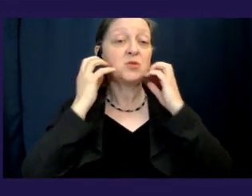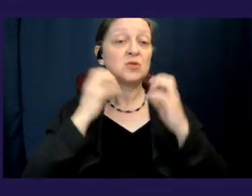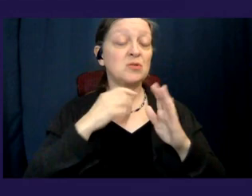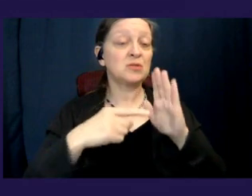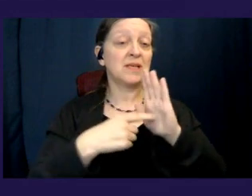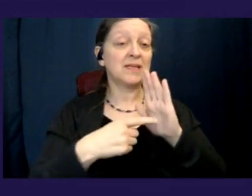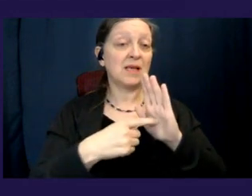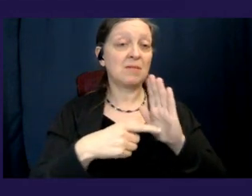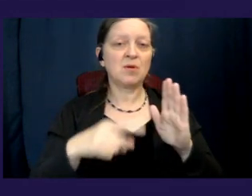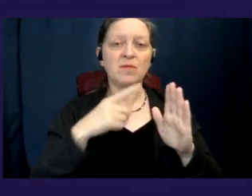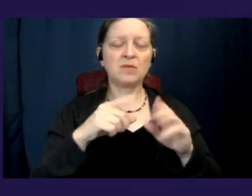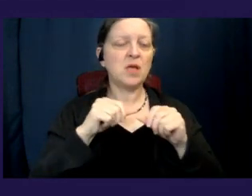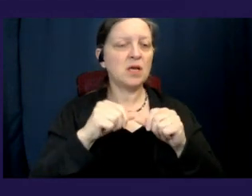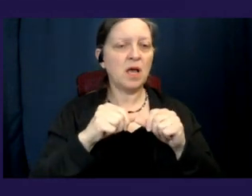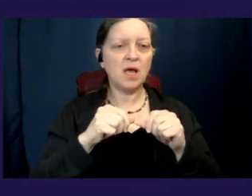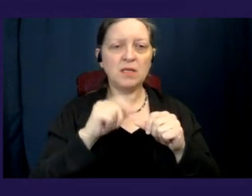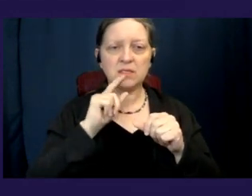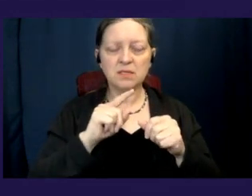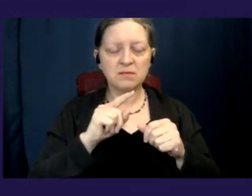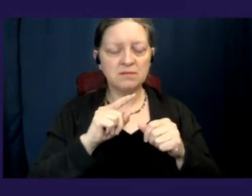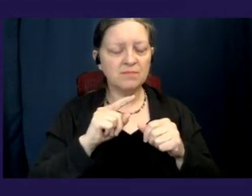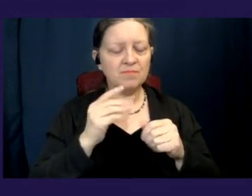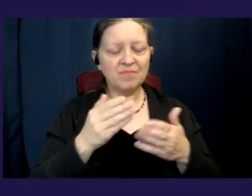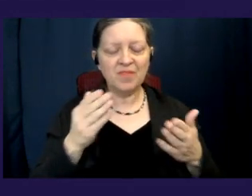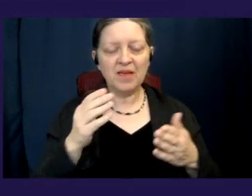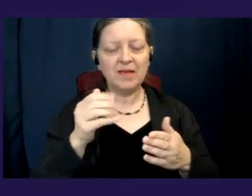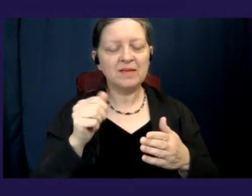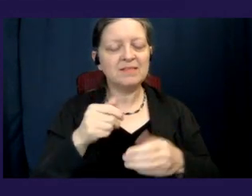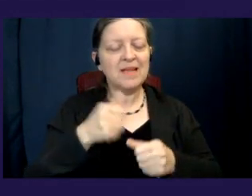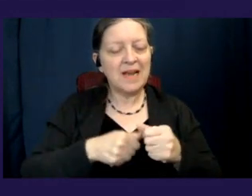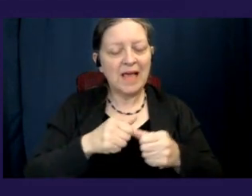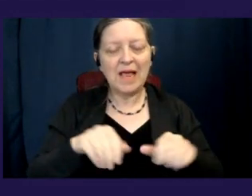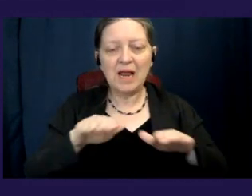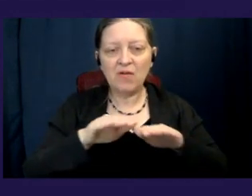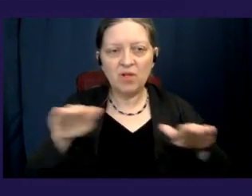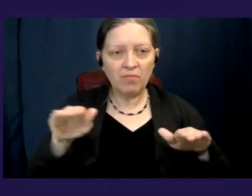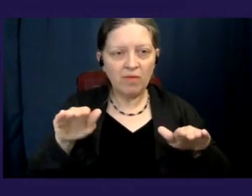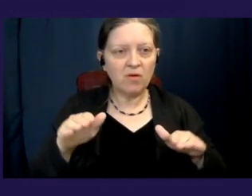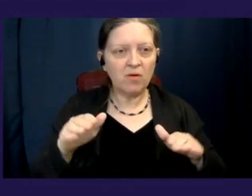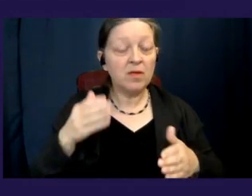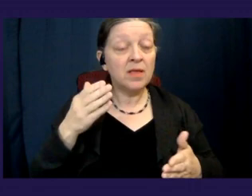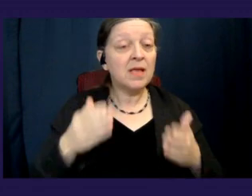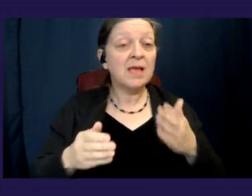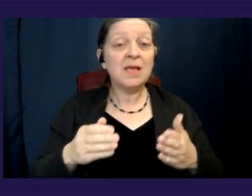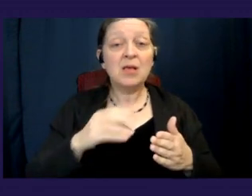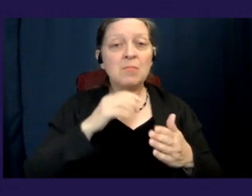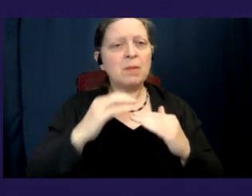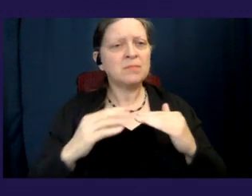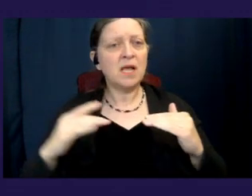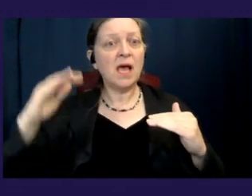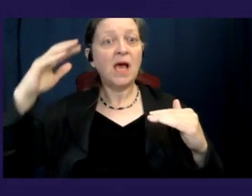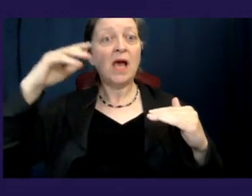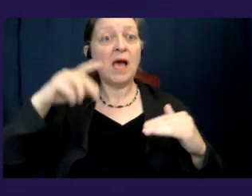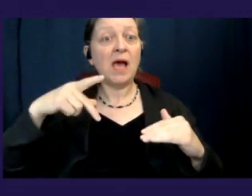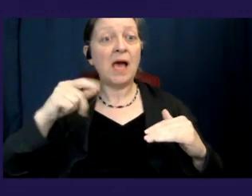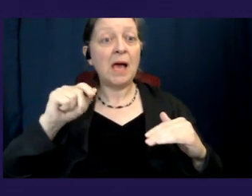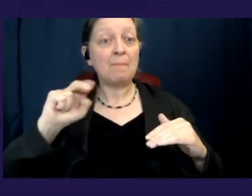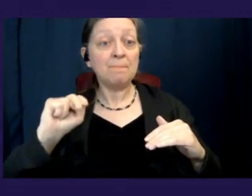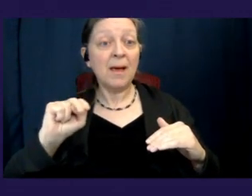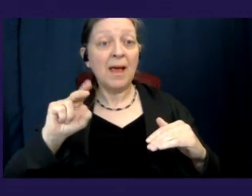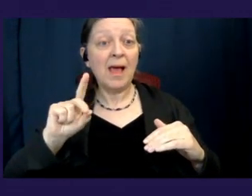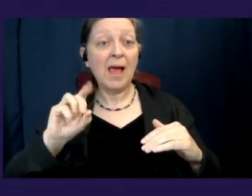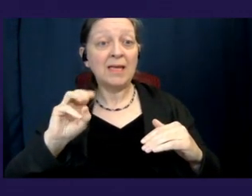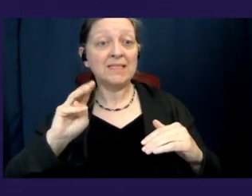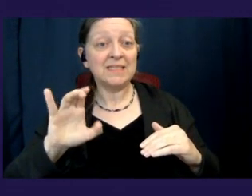right? These are things that at every level, perhaps it's not rising to the level of a pandemic, but how do we